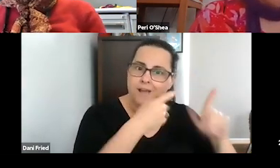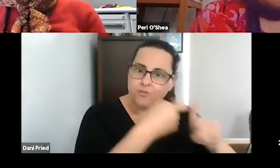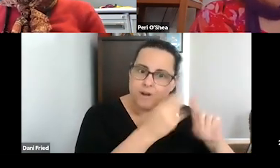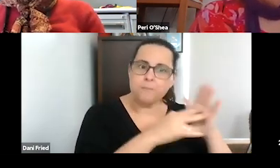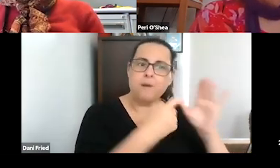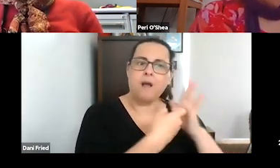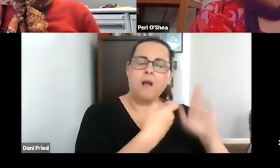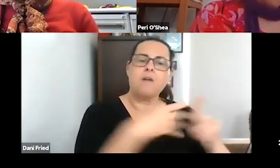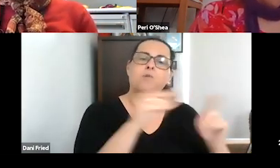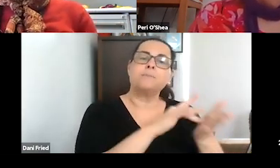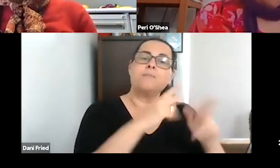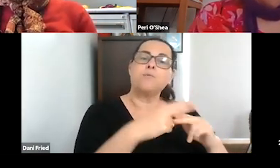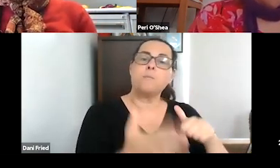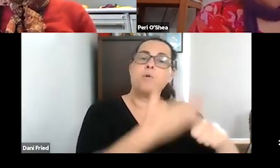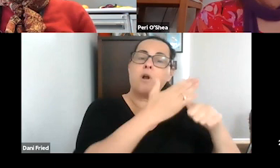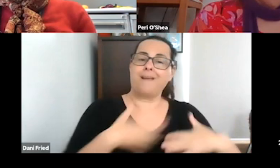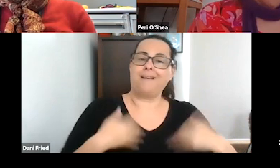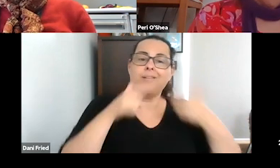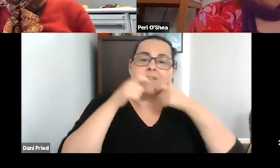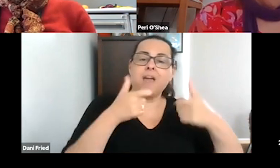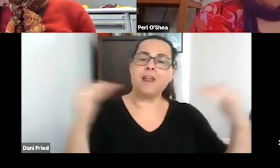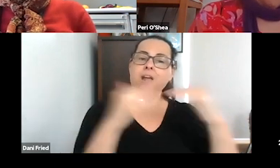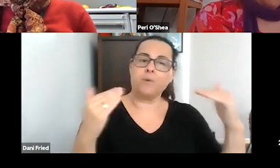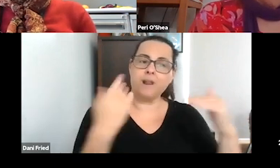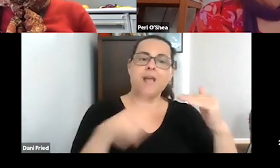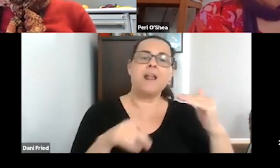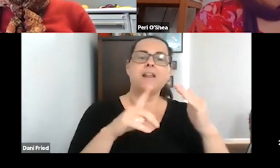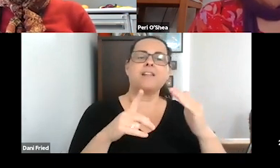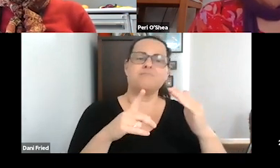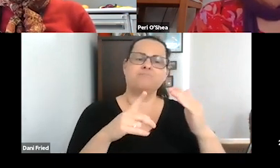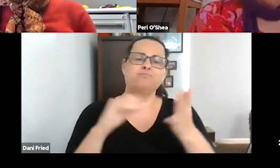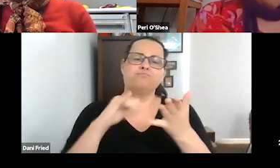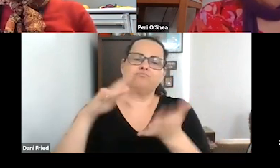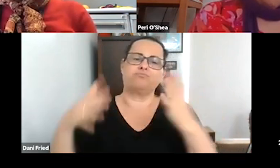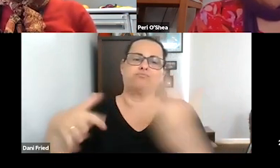Health Care and Equity, and Karen Fisher from the Social Policy Research Centre.